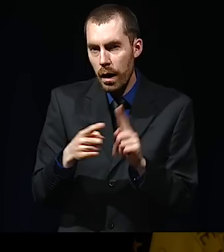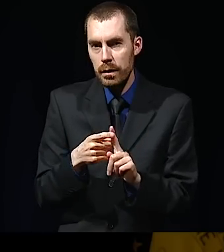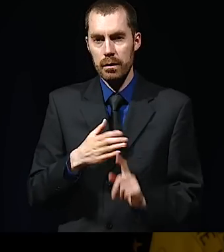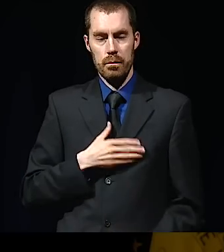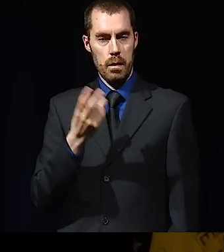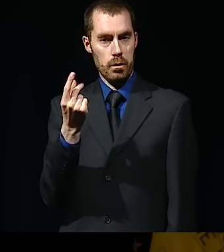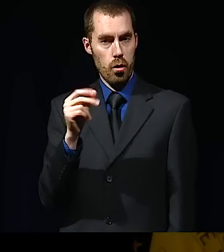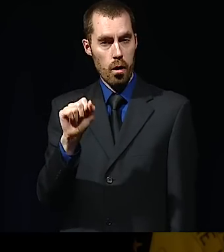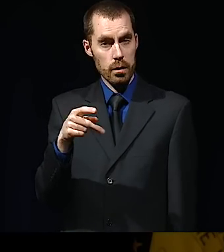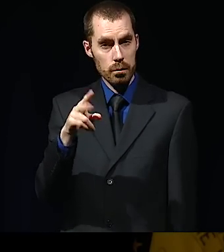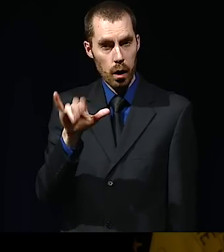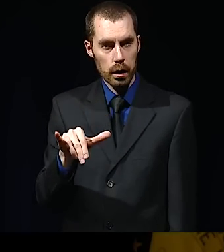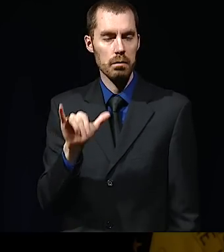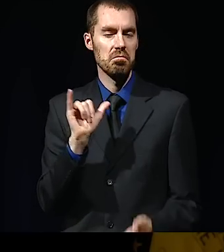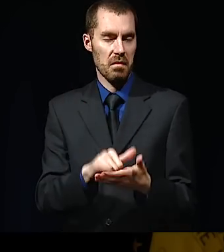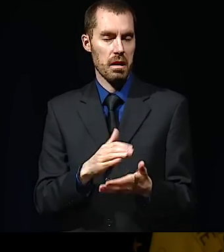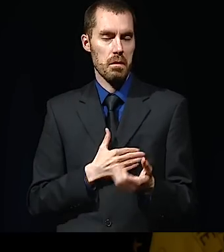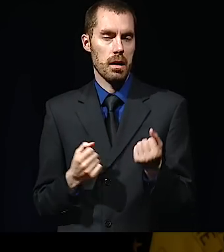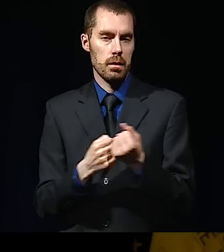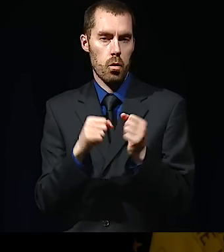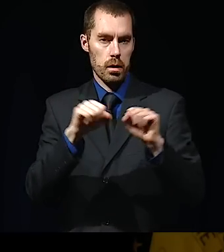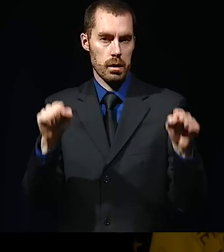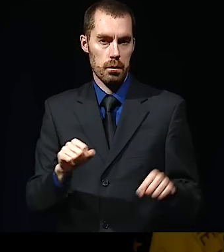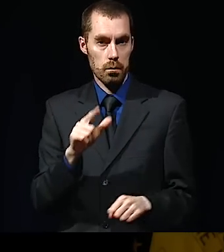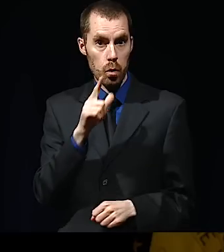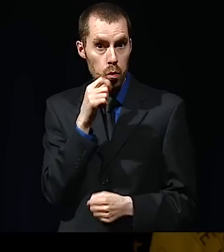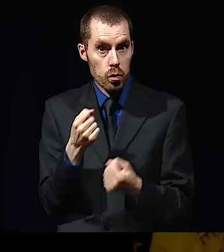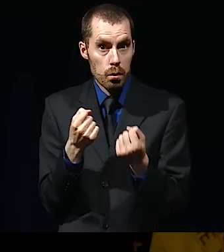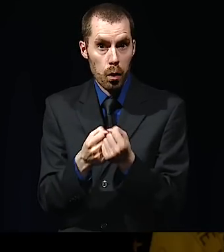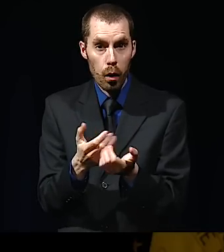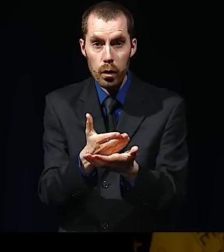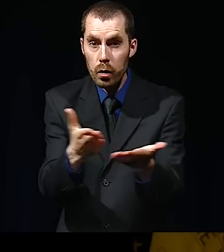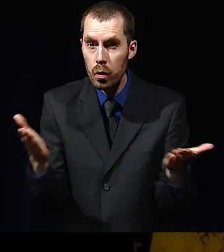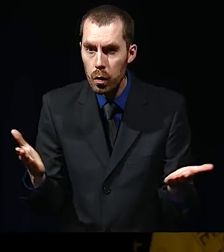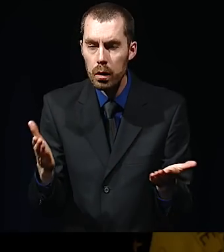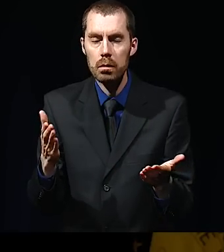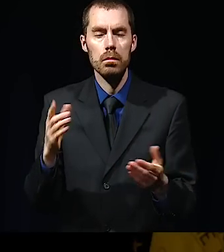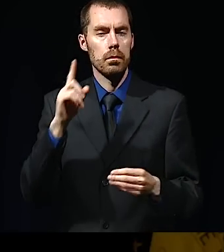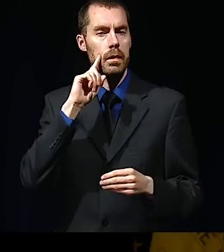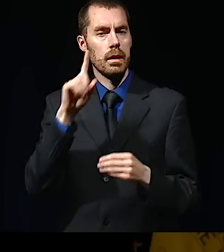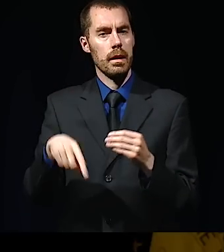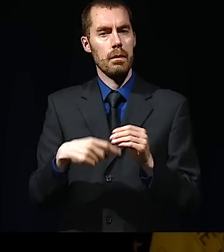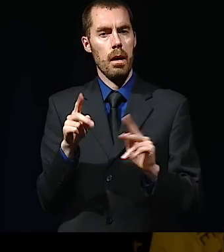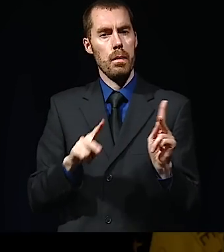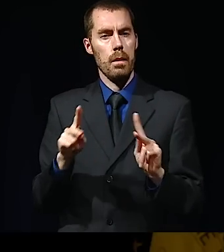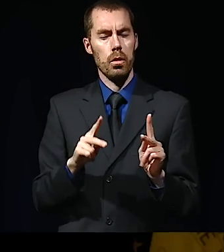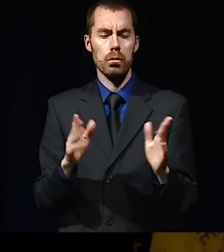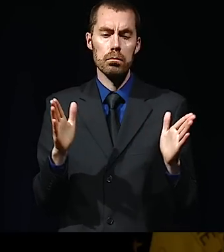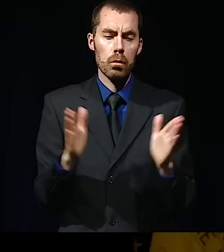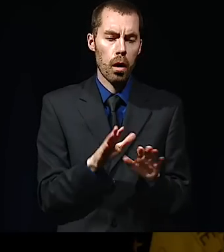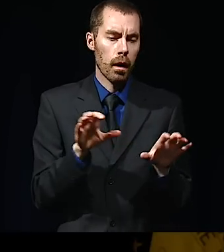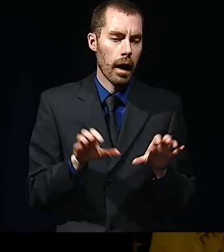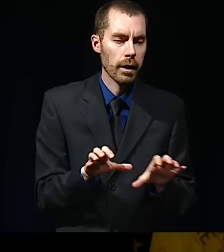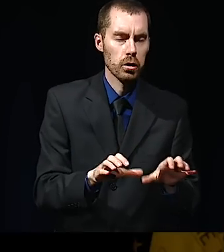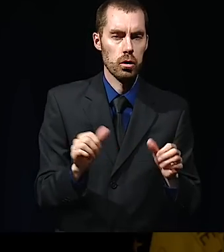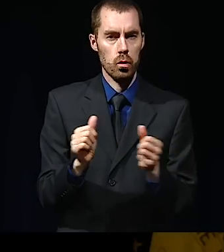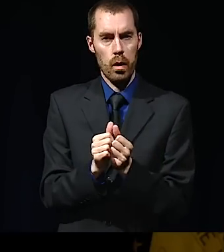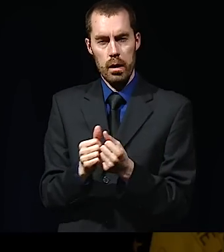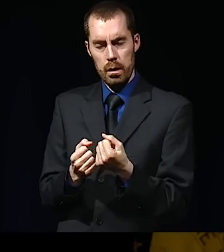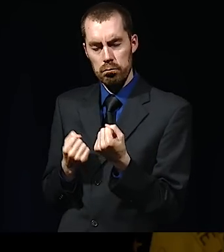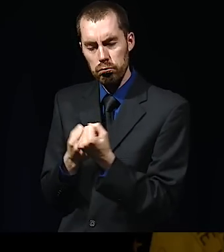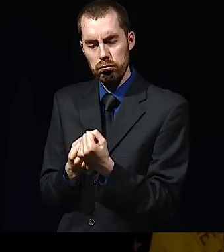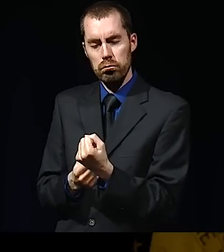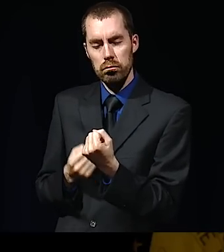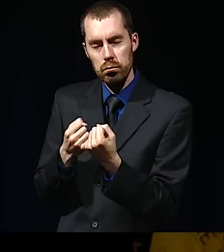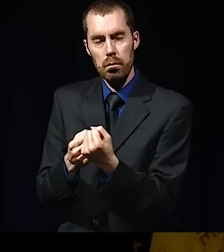were my support system. Who was there for you? Think about the people who, with small gestures and unconditional support, made